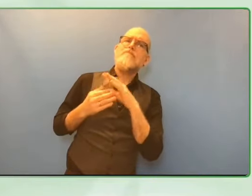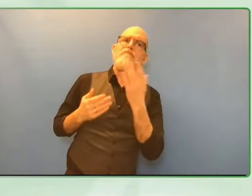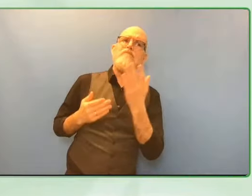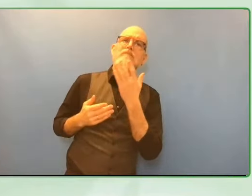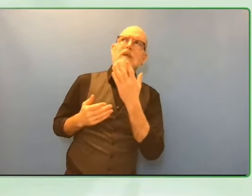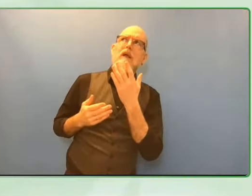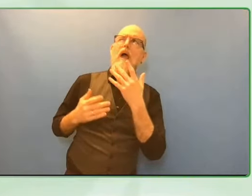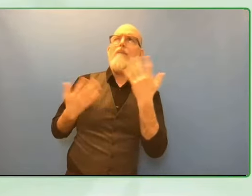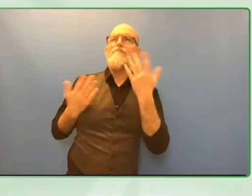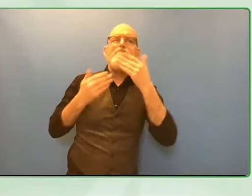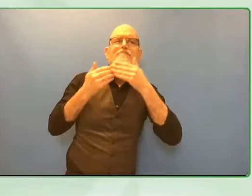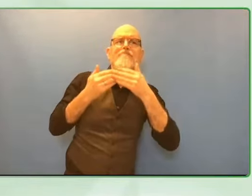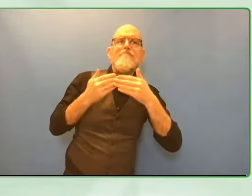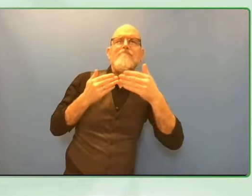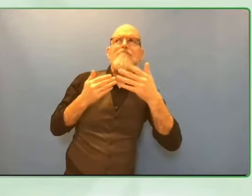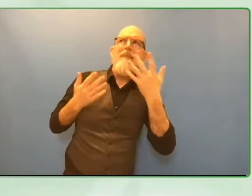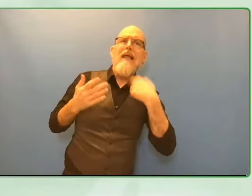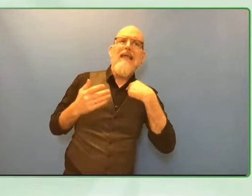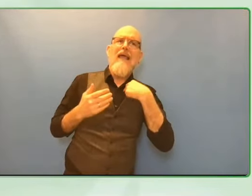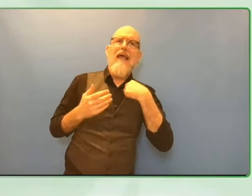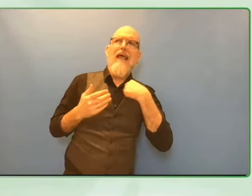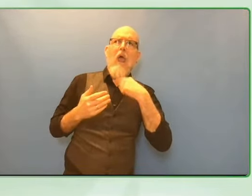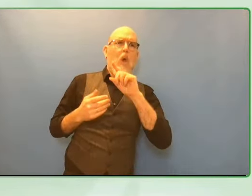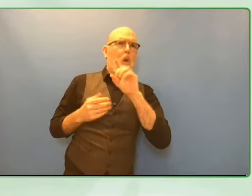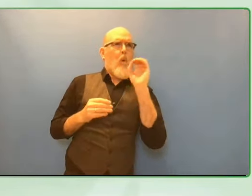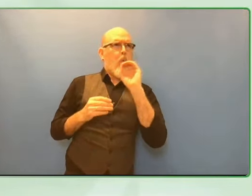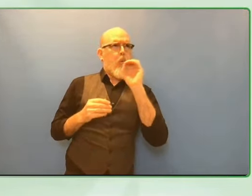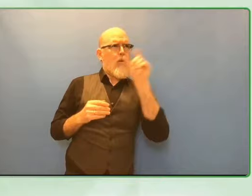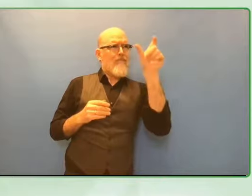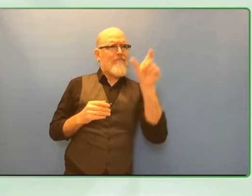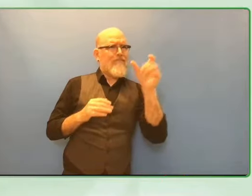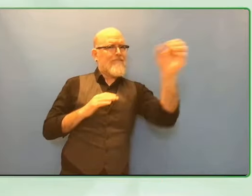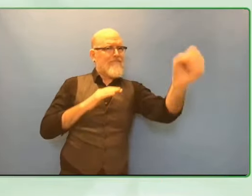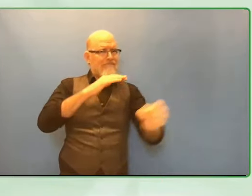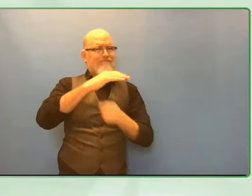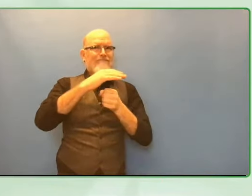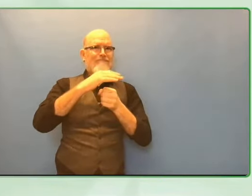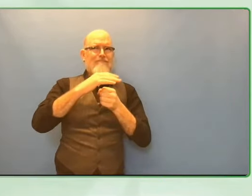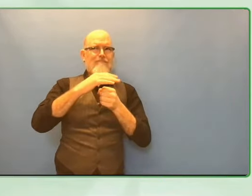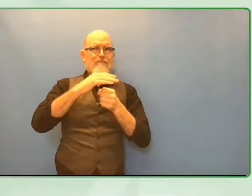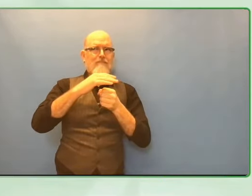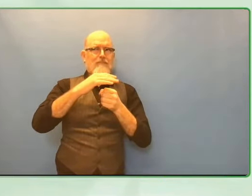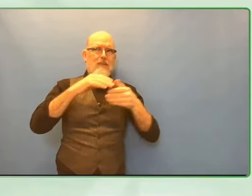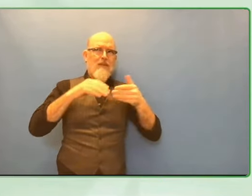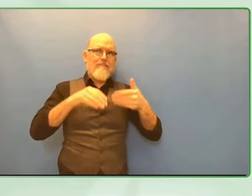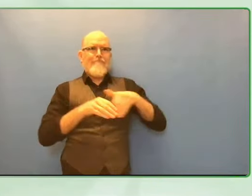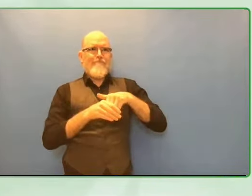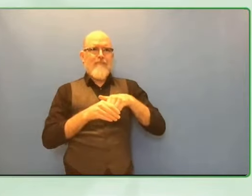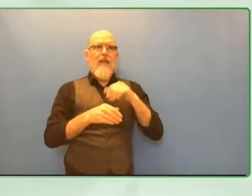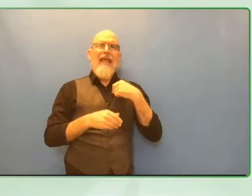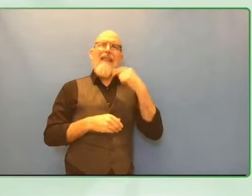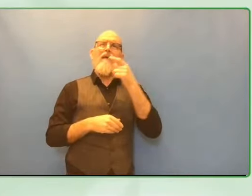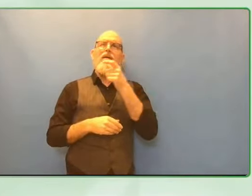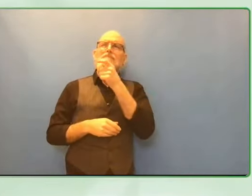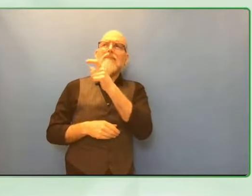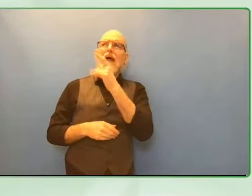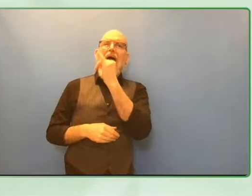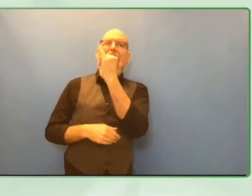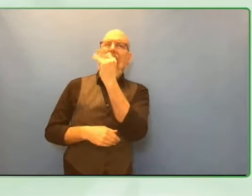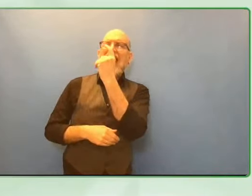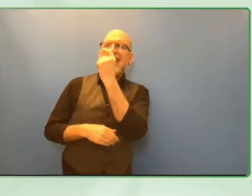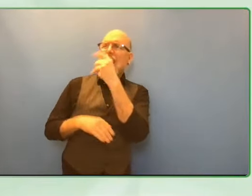and IT skill shortages? Mm-hmm. Well, let me say something. Talking about diversity